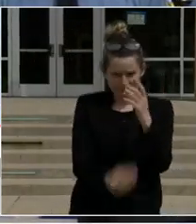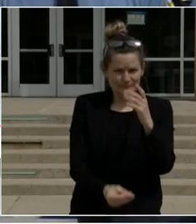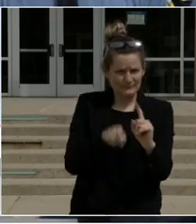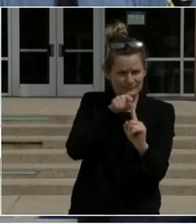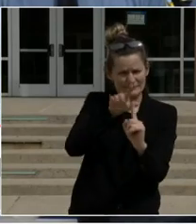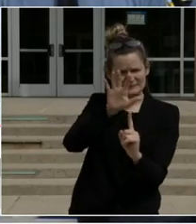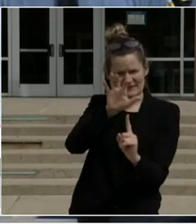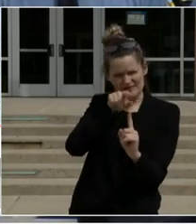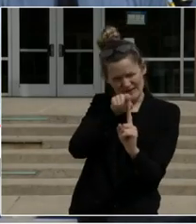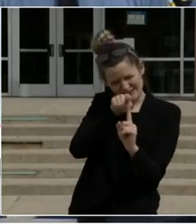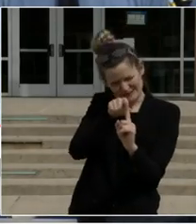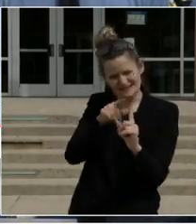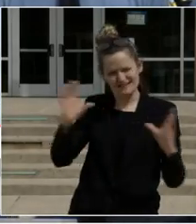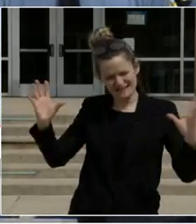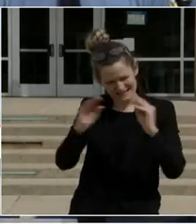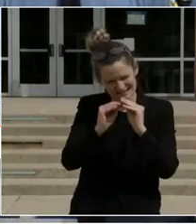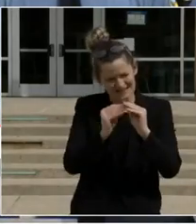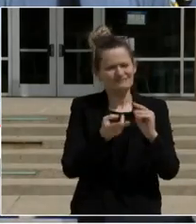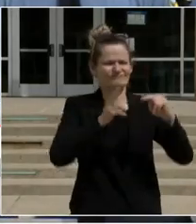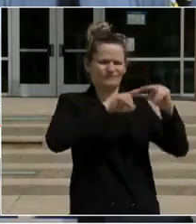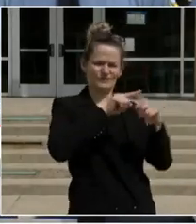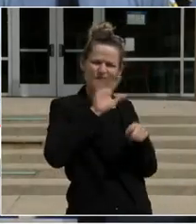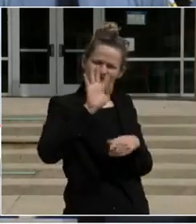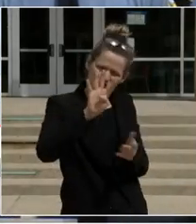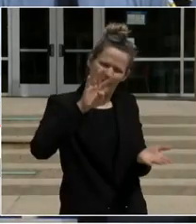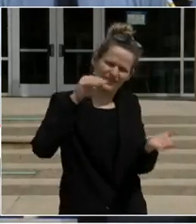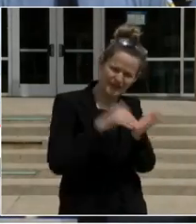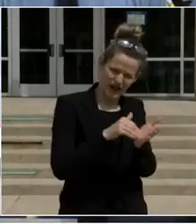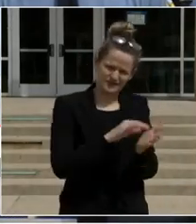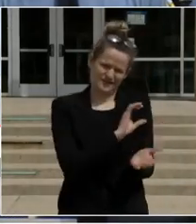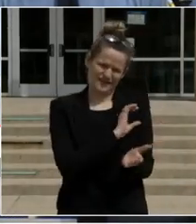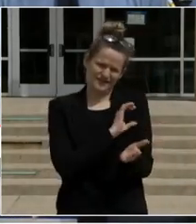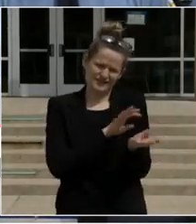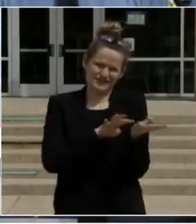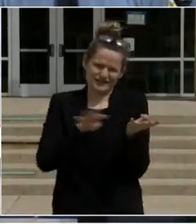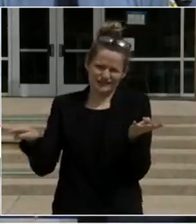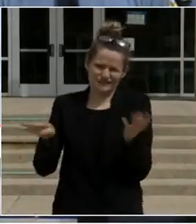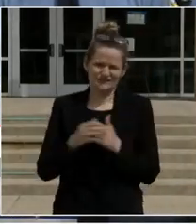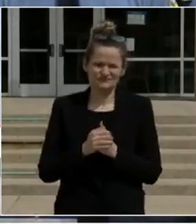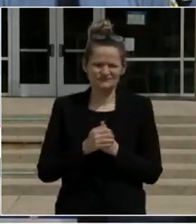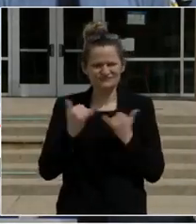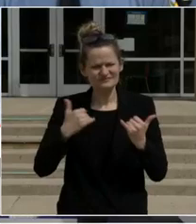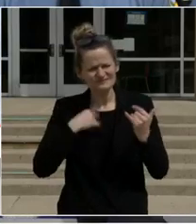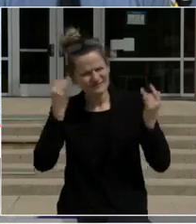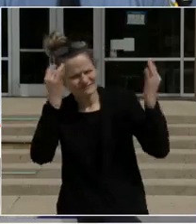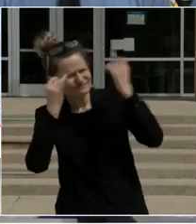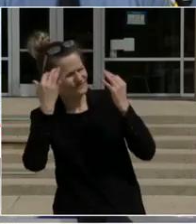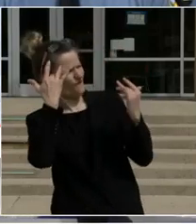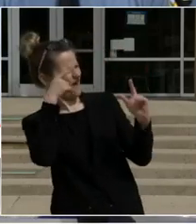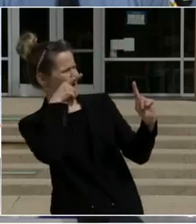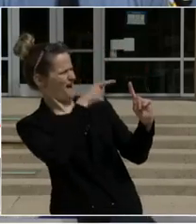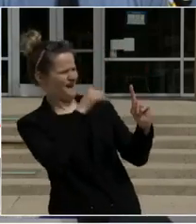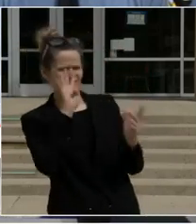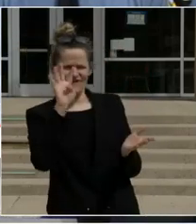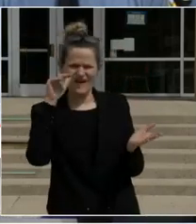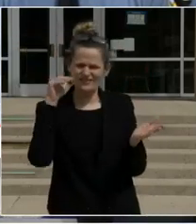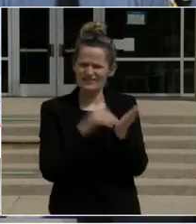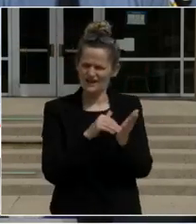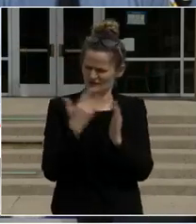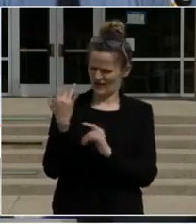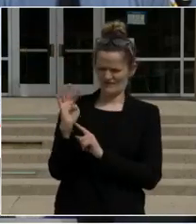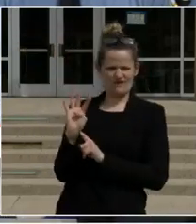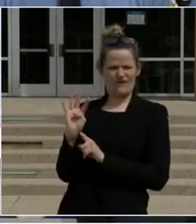4,000 officers. So if we're thinking about why 4,000, it comes down to this.